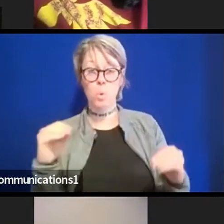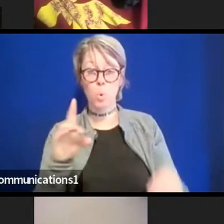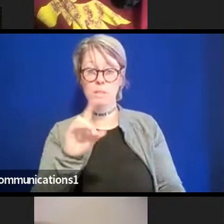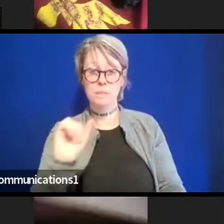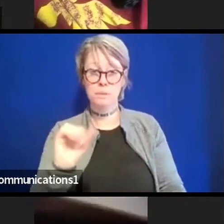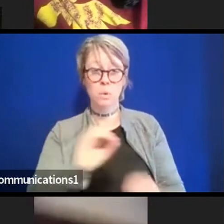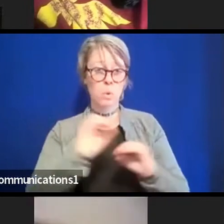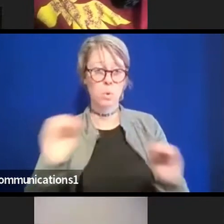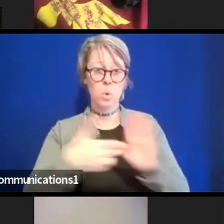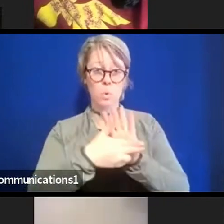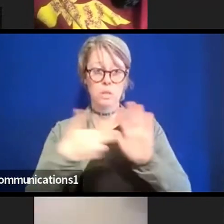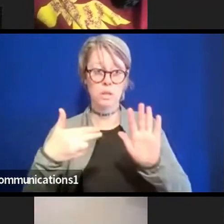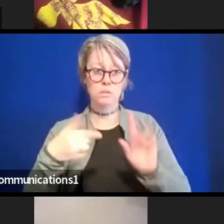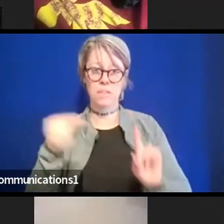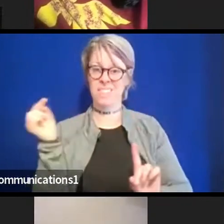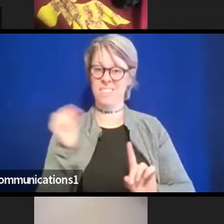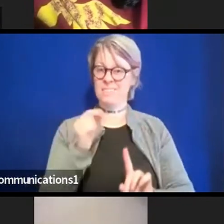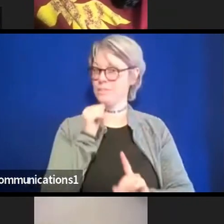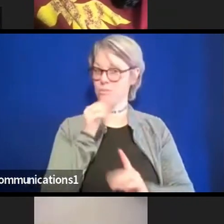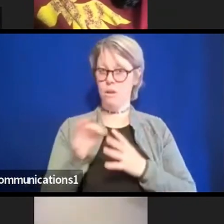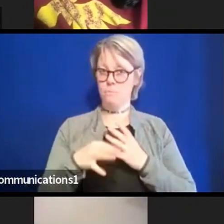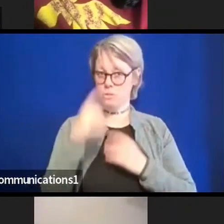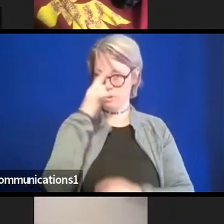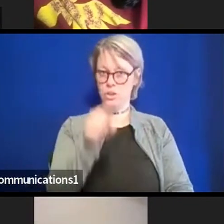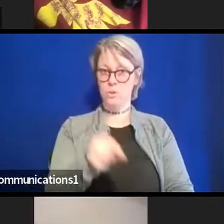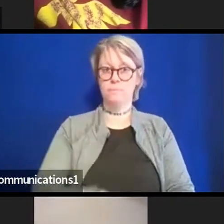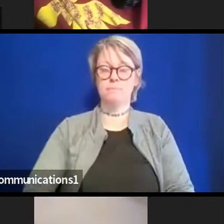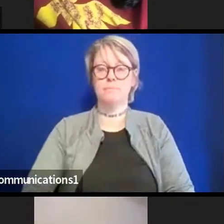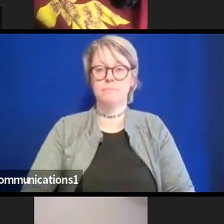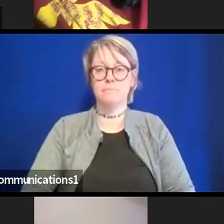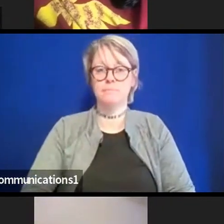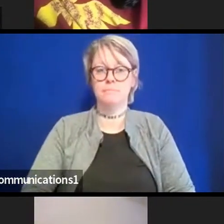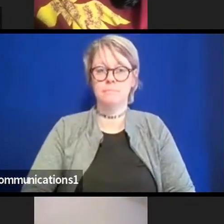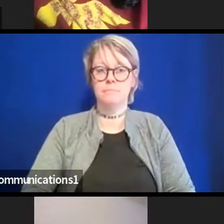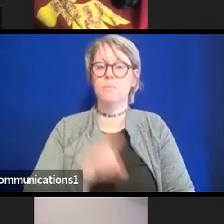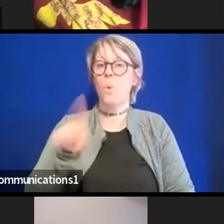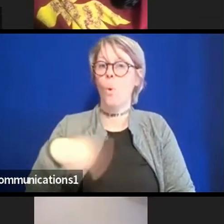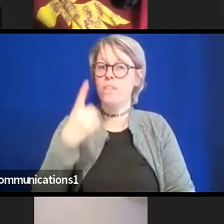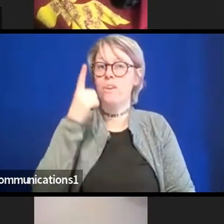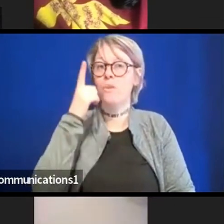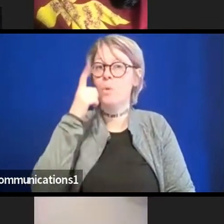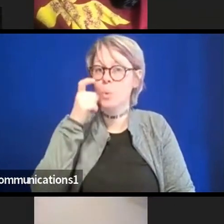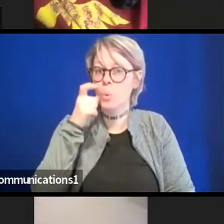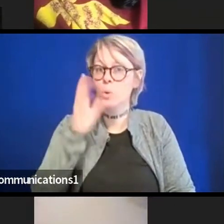condition, this is not an option for you. It's only for us.